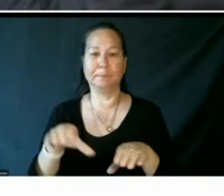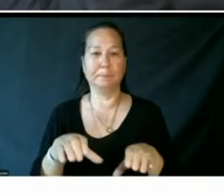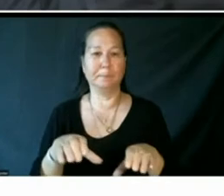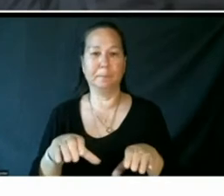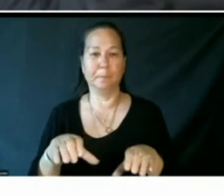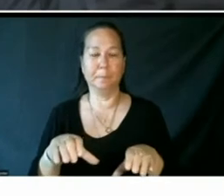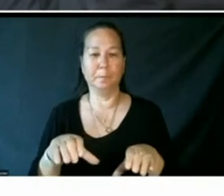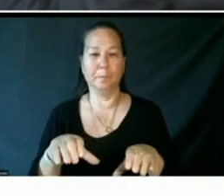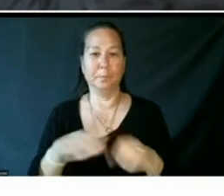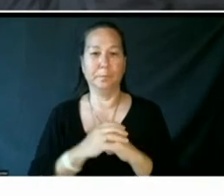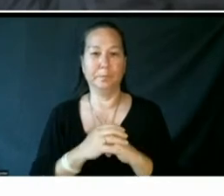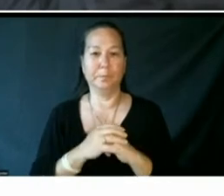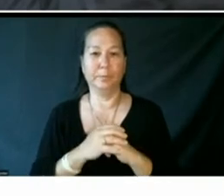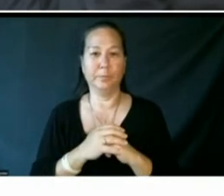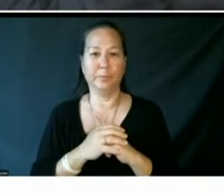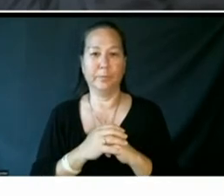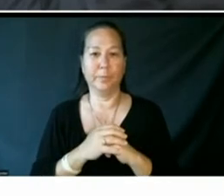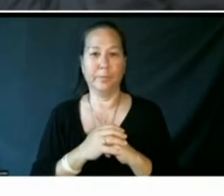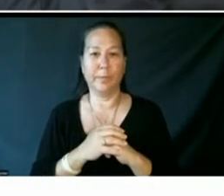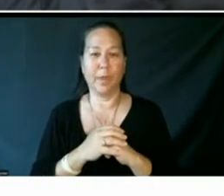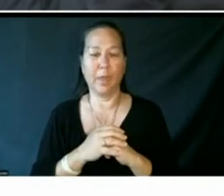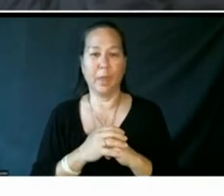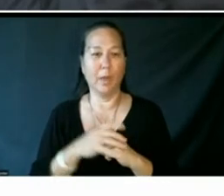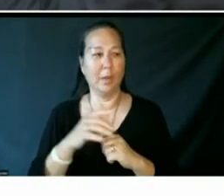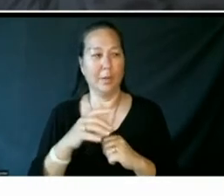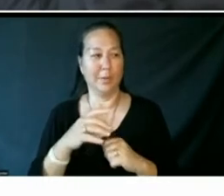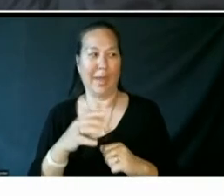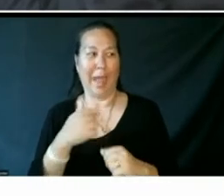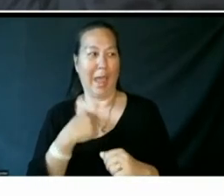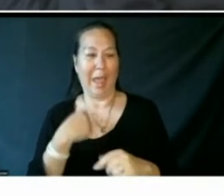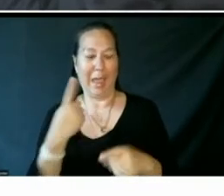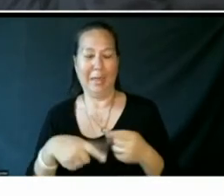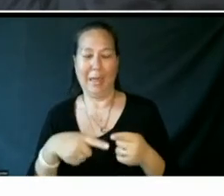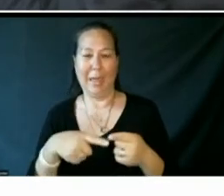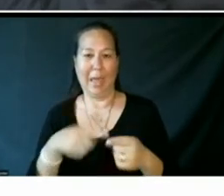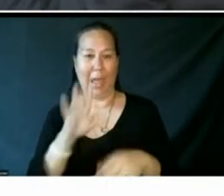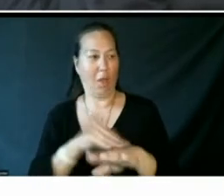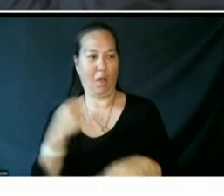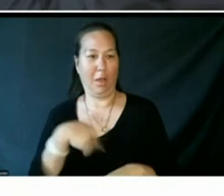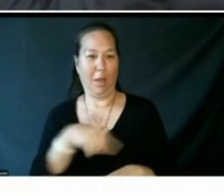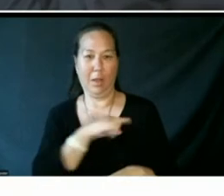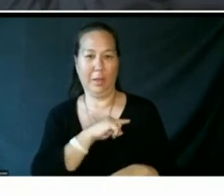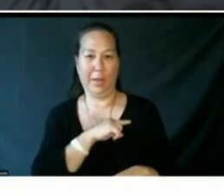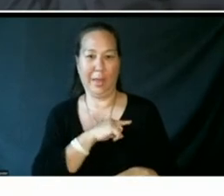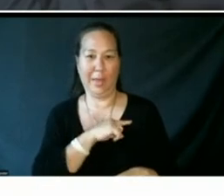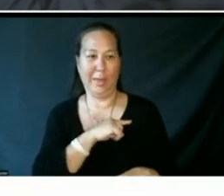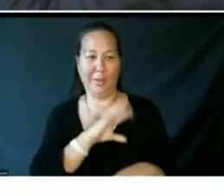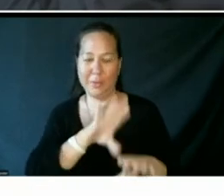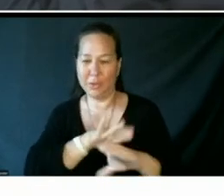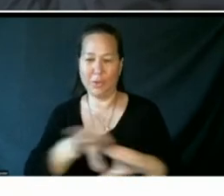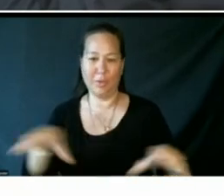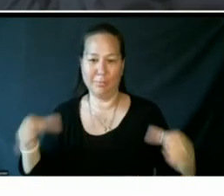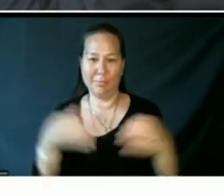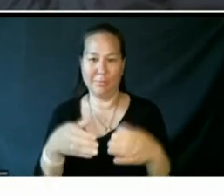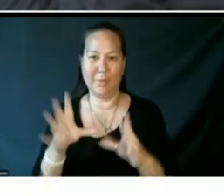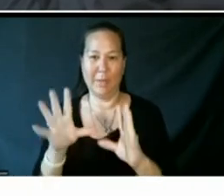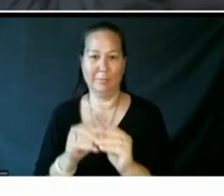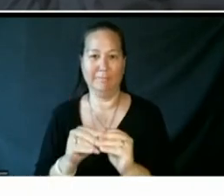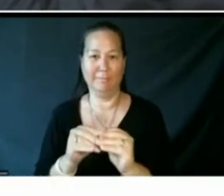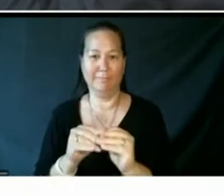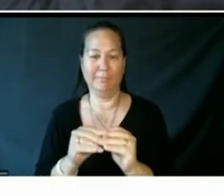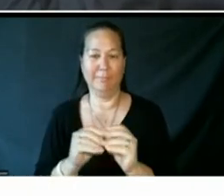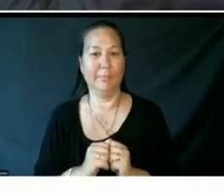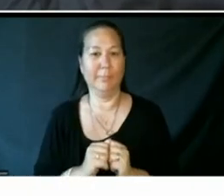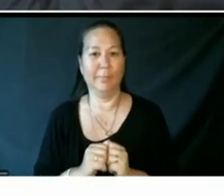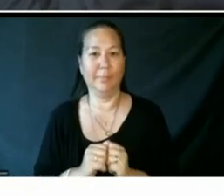to the point of calling us into session. Some say that just a few legislators have plenary authority,